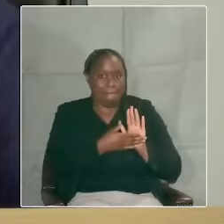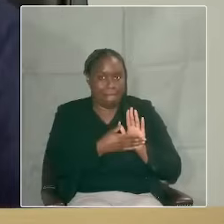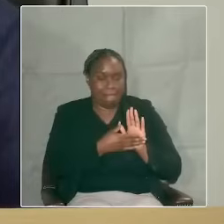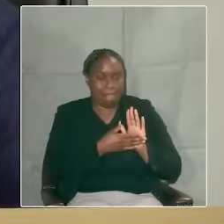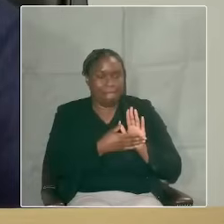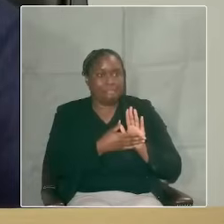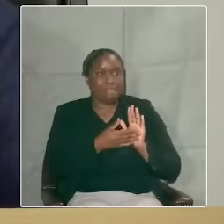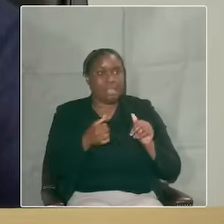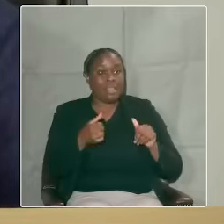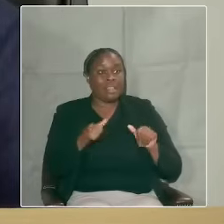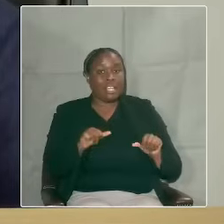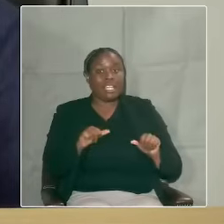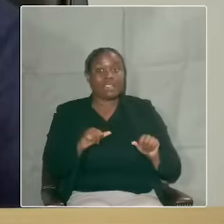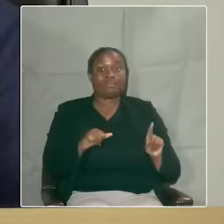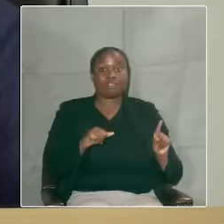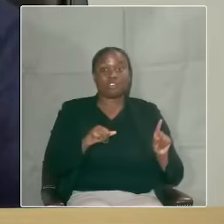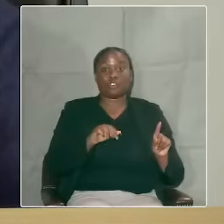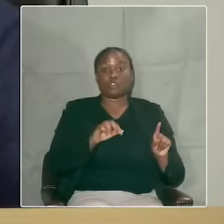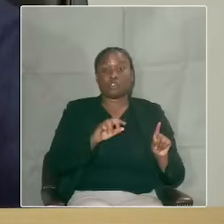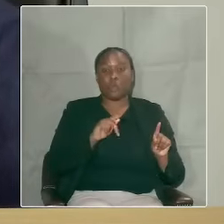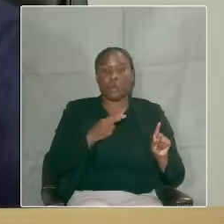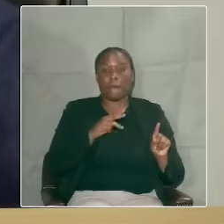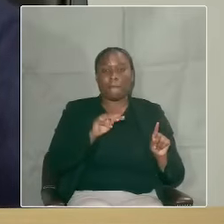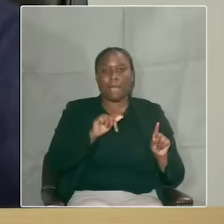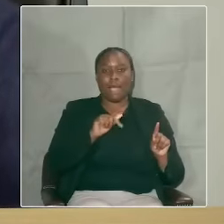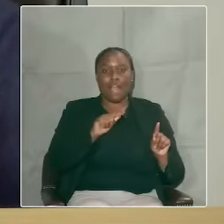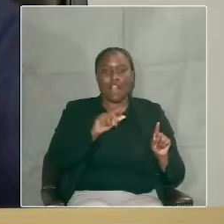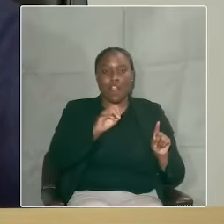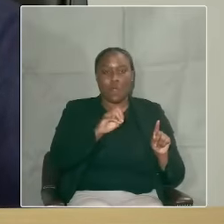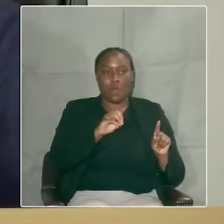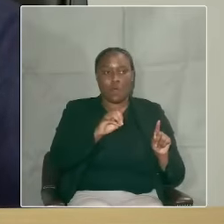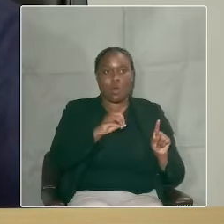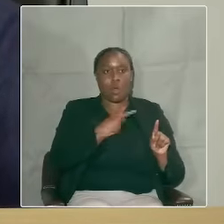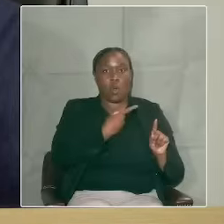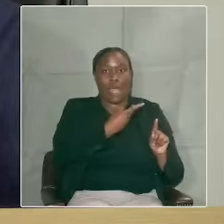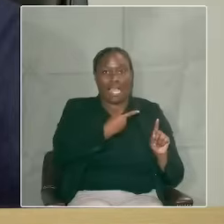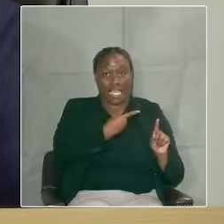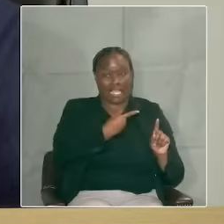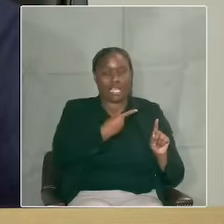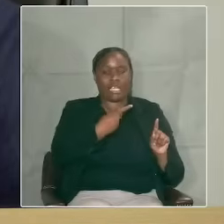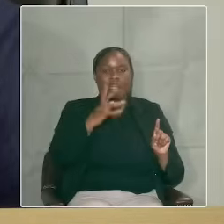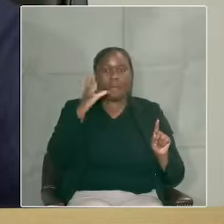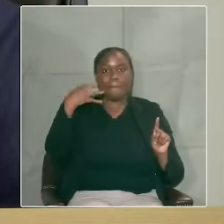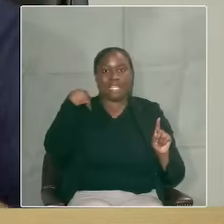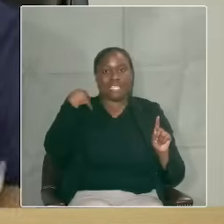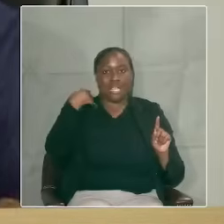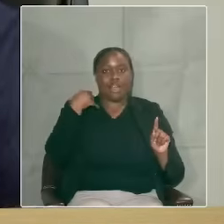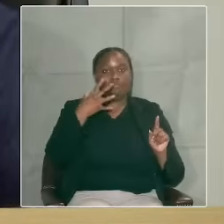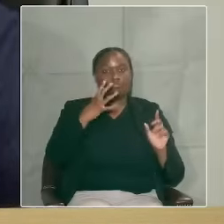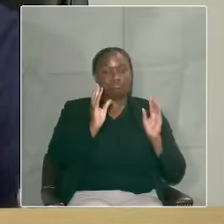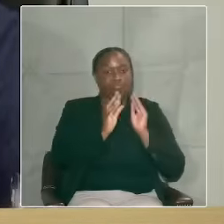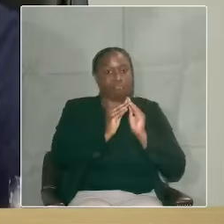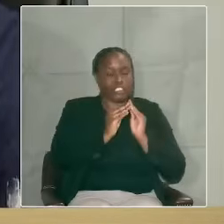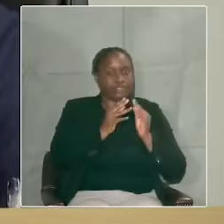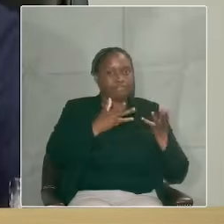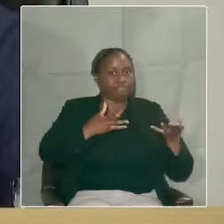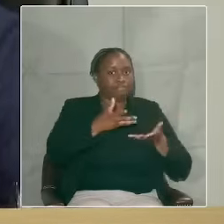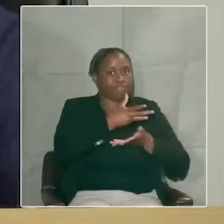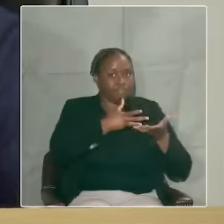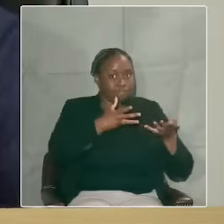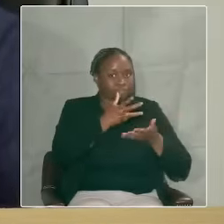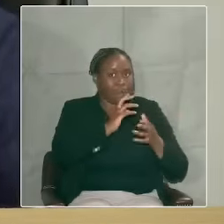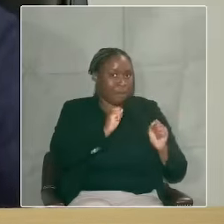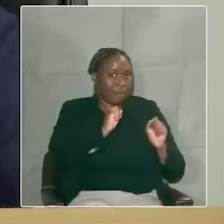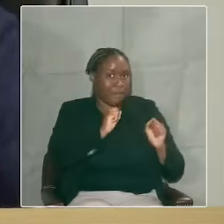after Lieutenant General Dumisani Kumalo, and I briefed the minister on the 16th